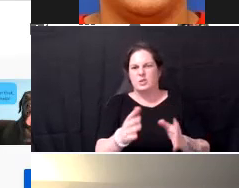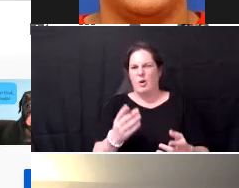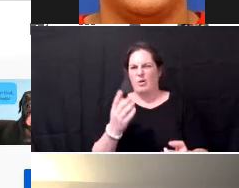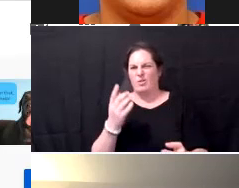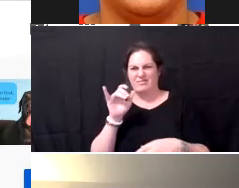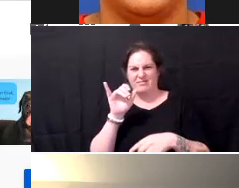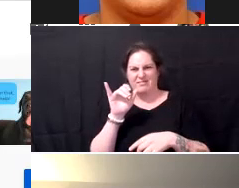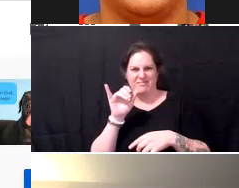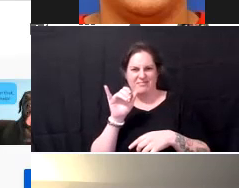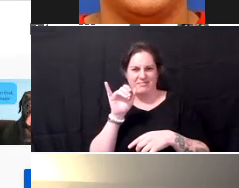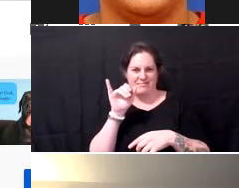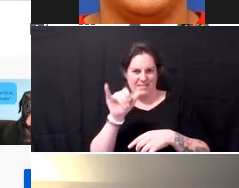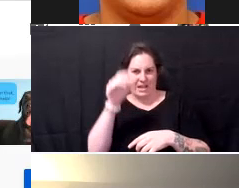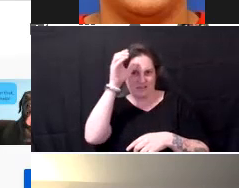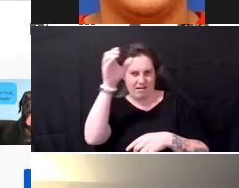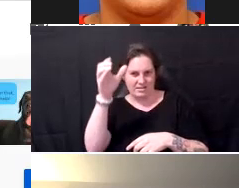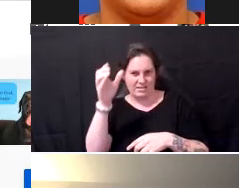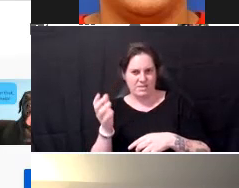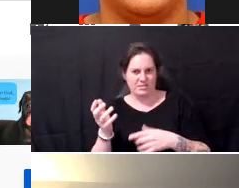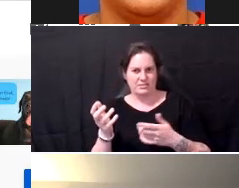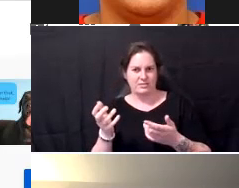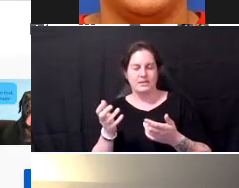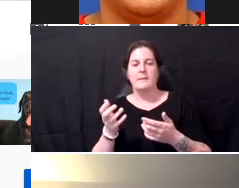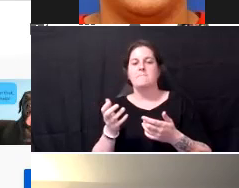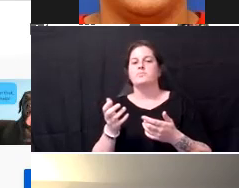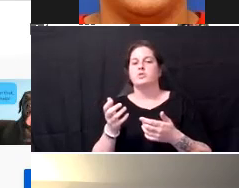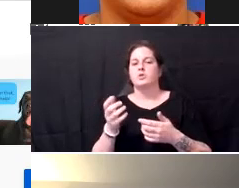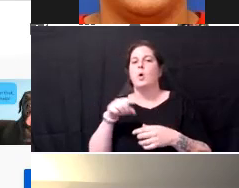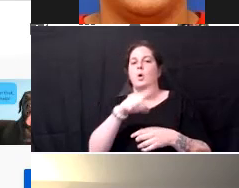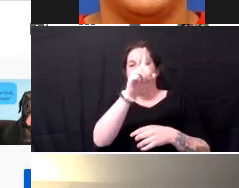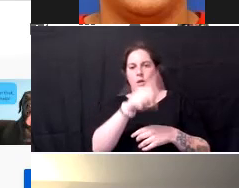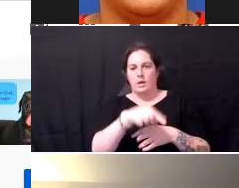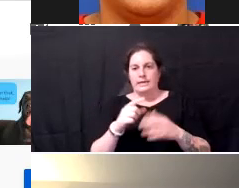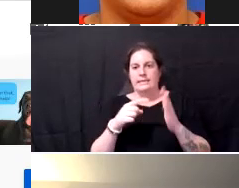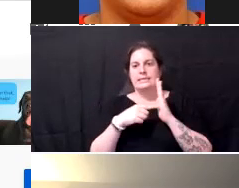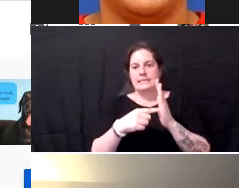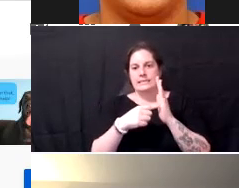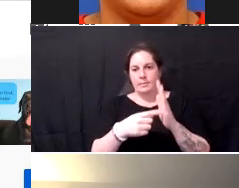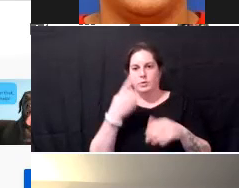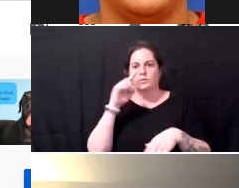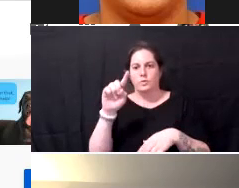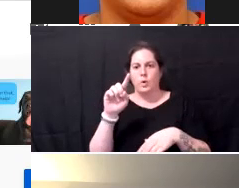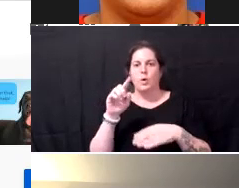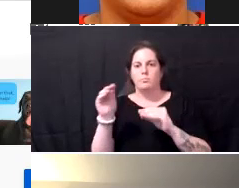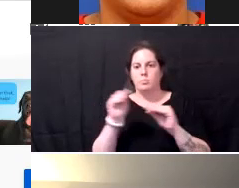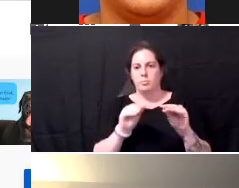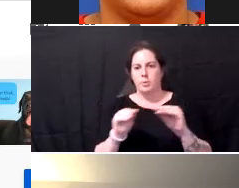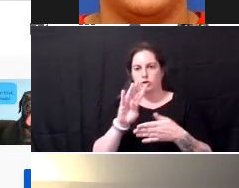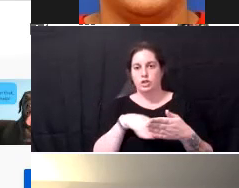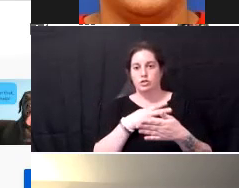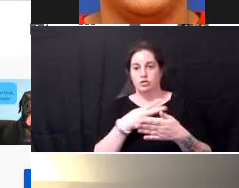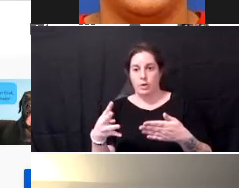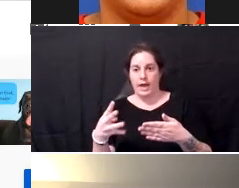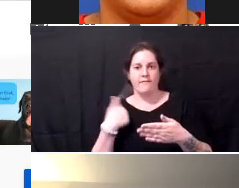word, all right? So those are the examples of the motion graphs that I wanted to share with you. We won't